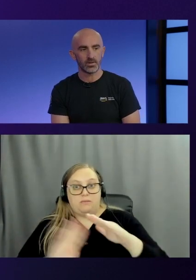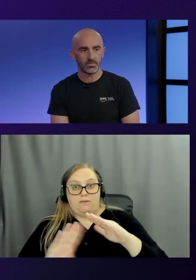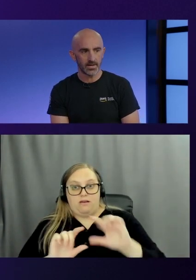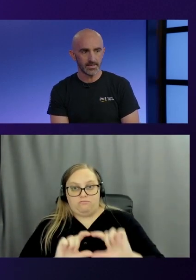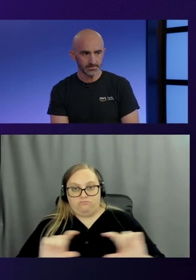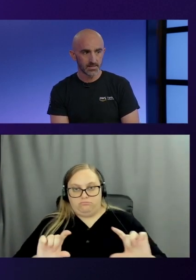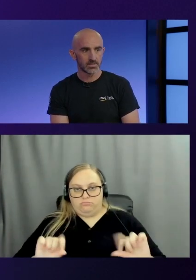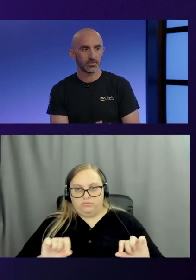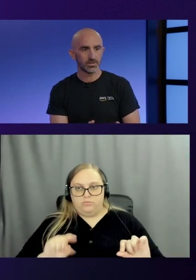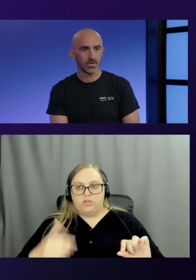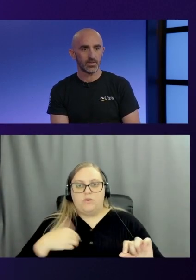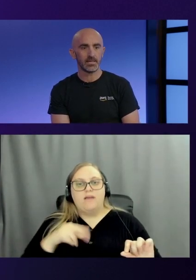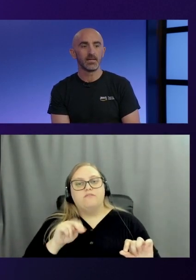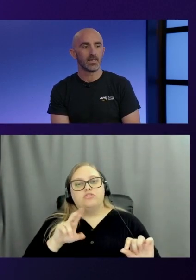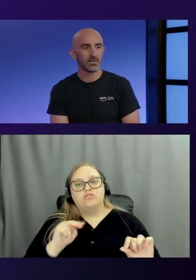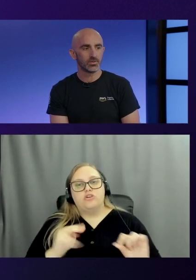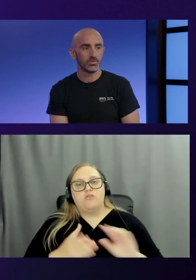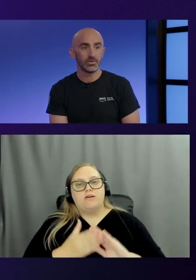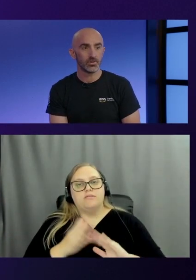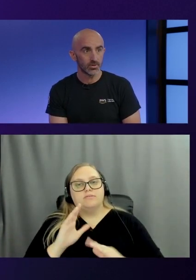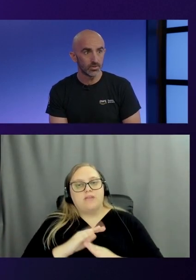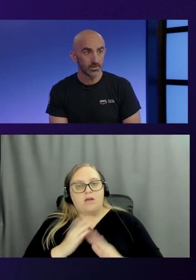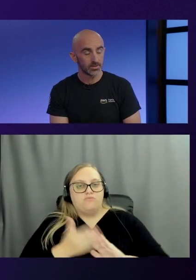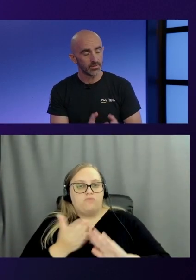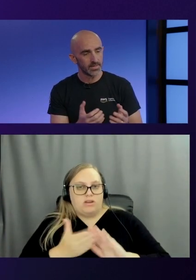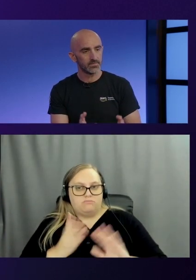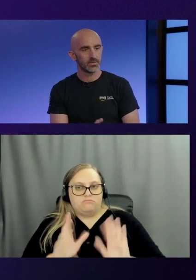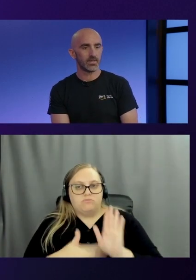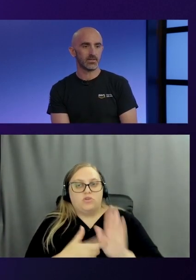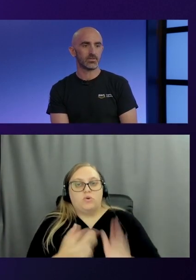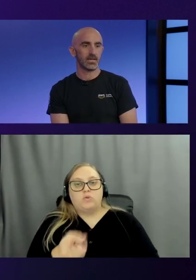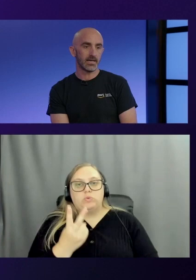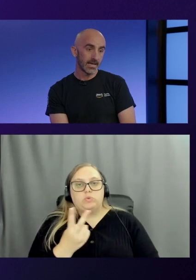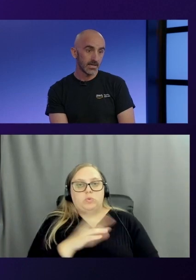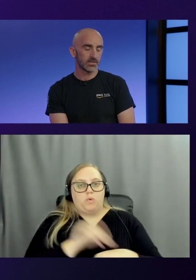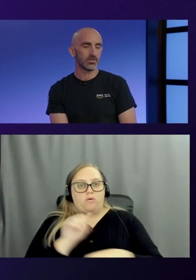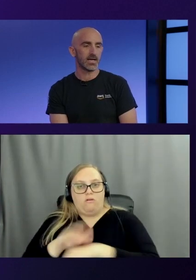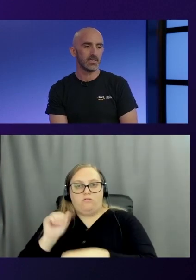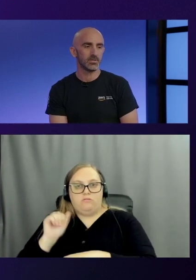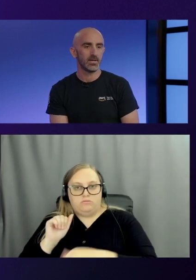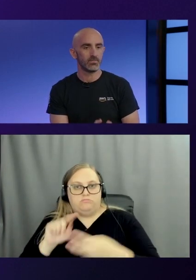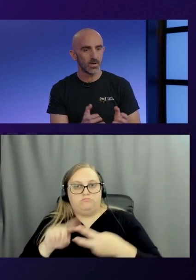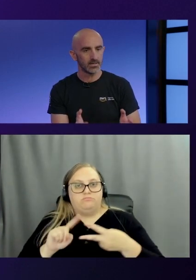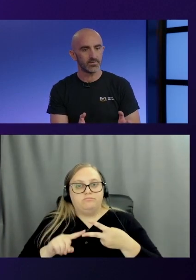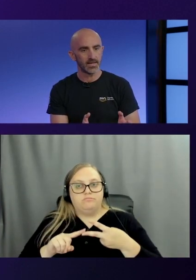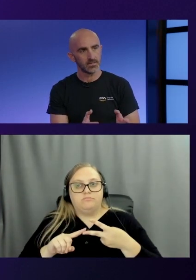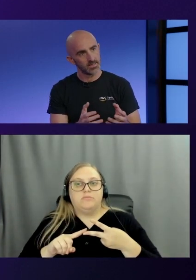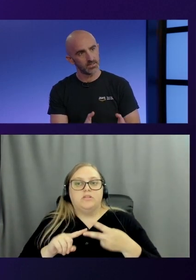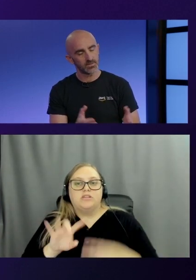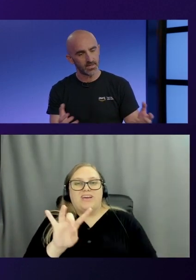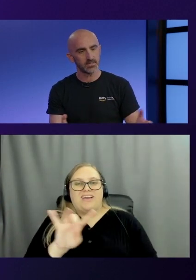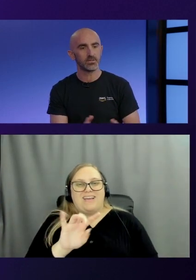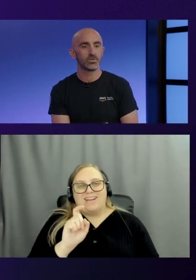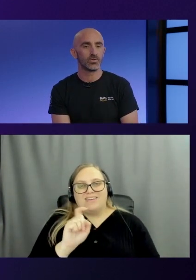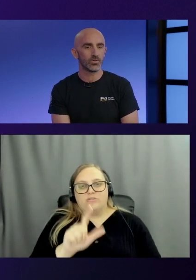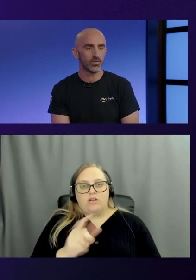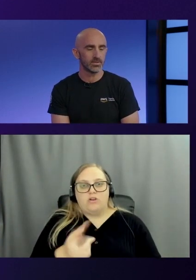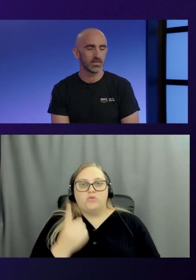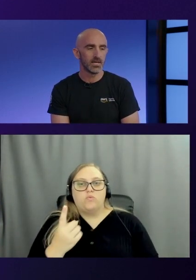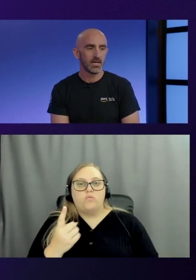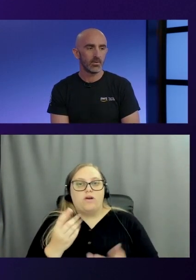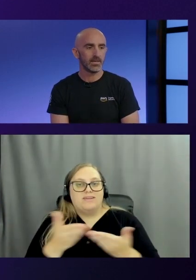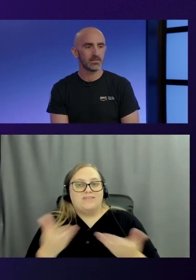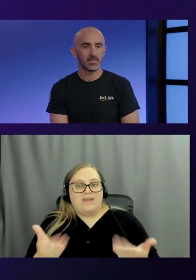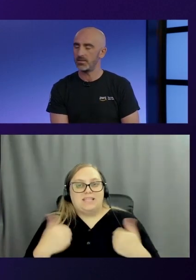neuron top running. So it's showing 2 neuron cores. So on the Inf2 8 extra large, we have 1 device, and each device has 2